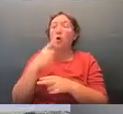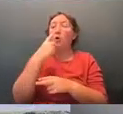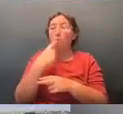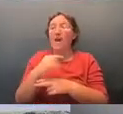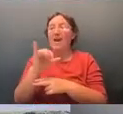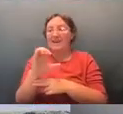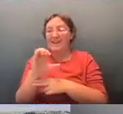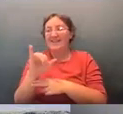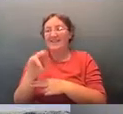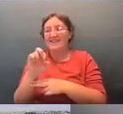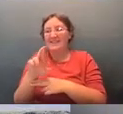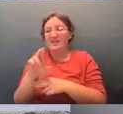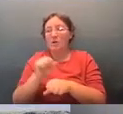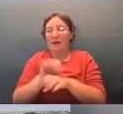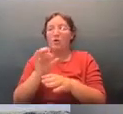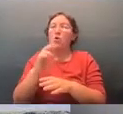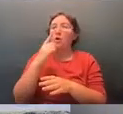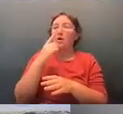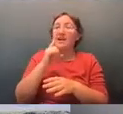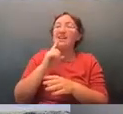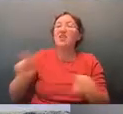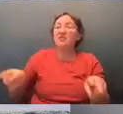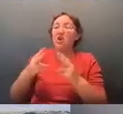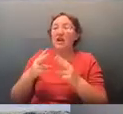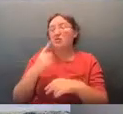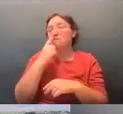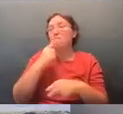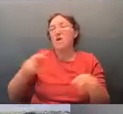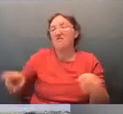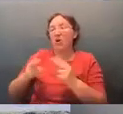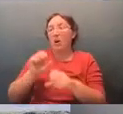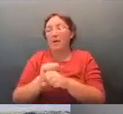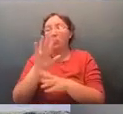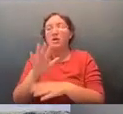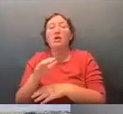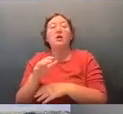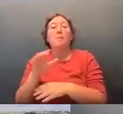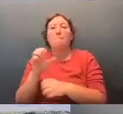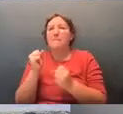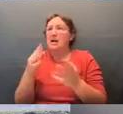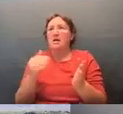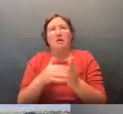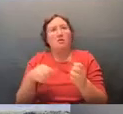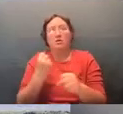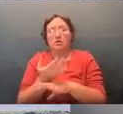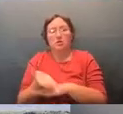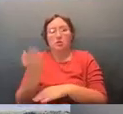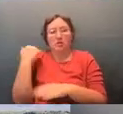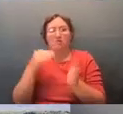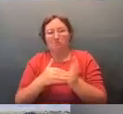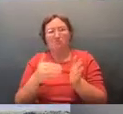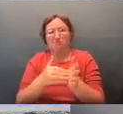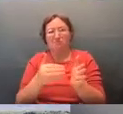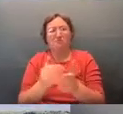Red Mountain, and it's actually a volcano. Thousands of years ago, this area